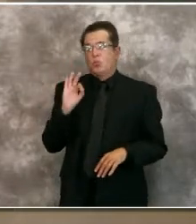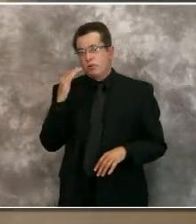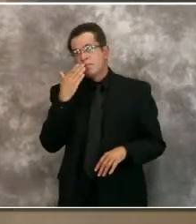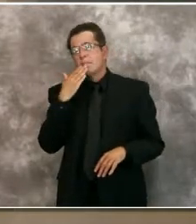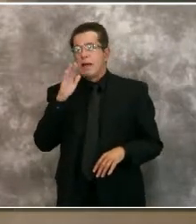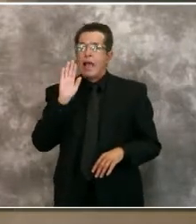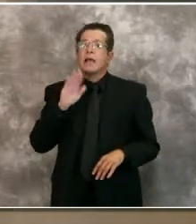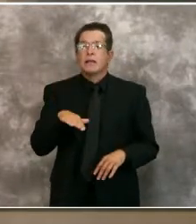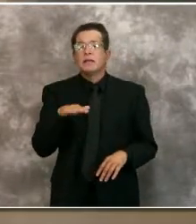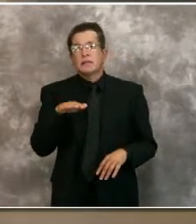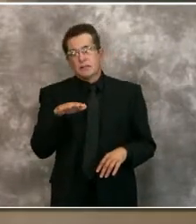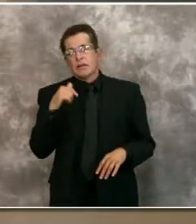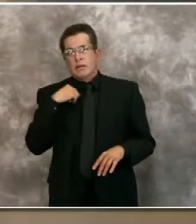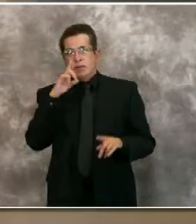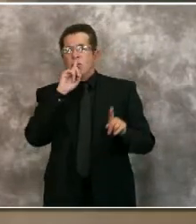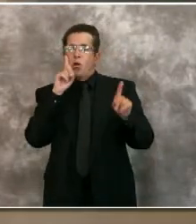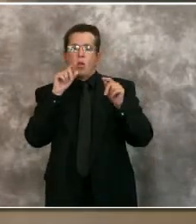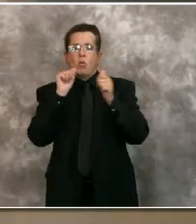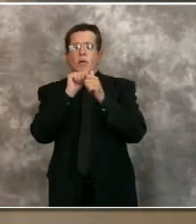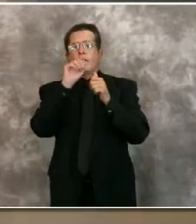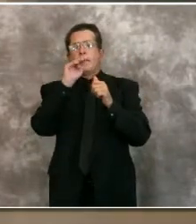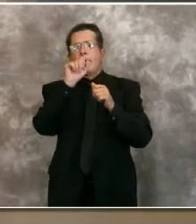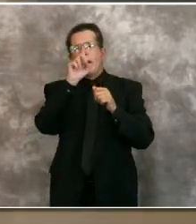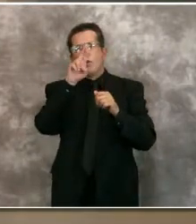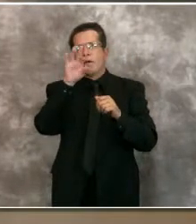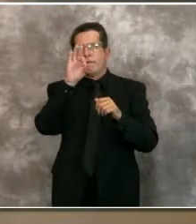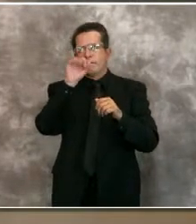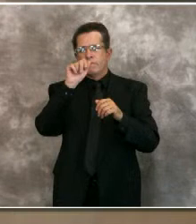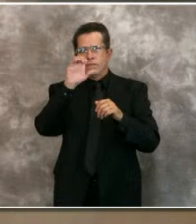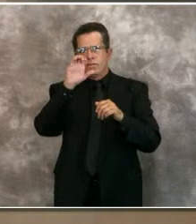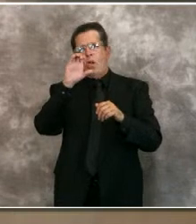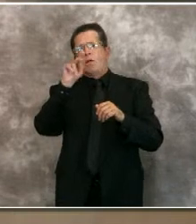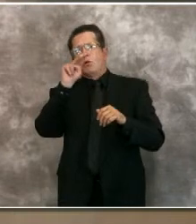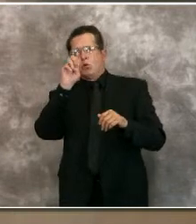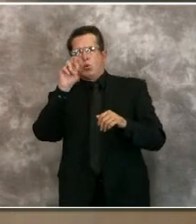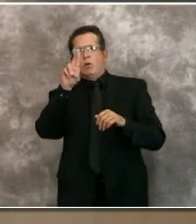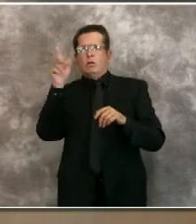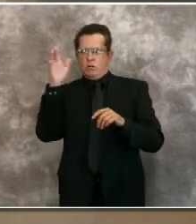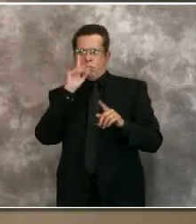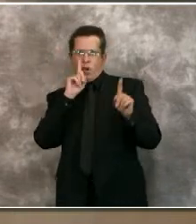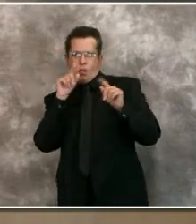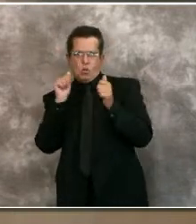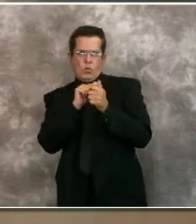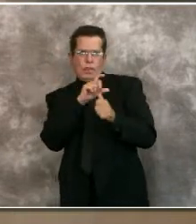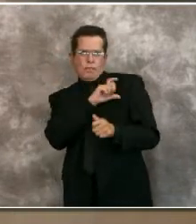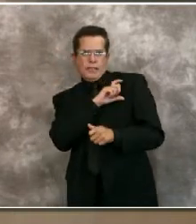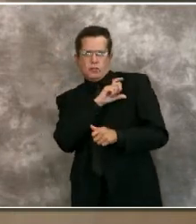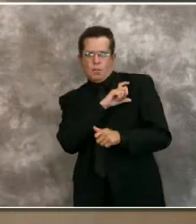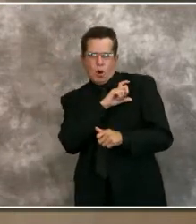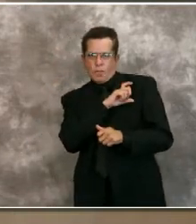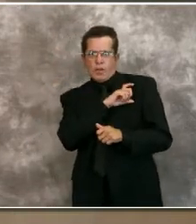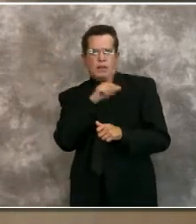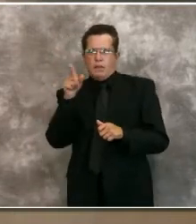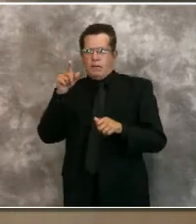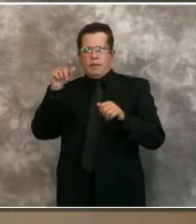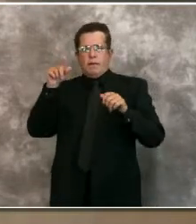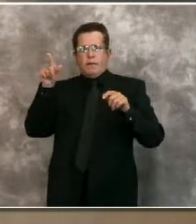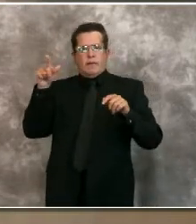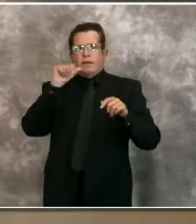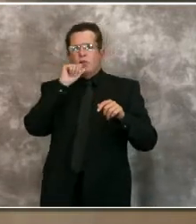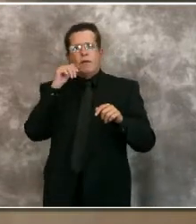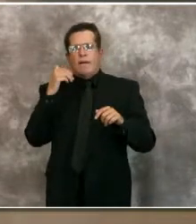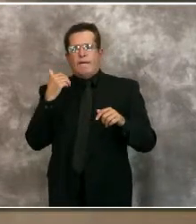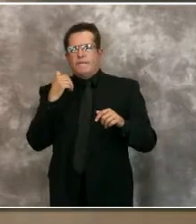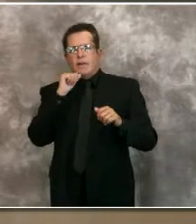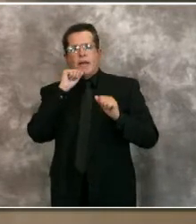an opportunity to talk to Mayor Faulkner, and he was going to work with the police department. They were not in a position where they could get barricades up to